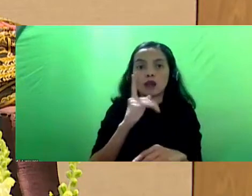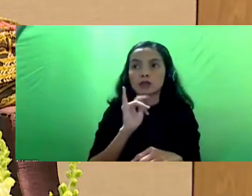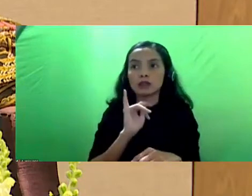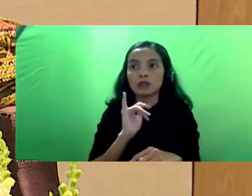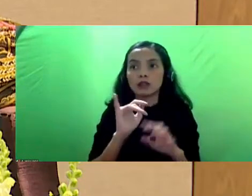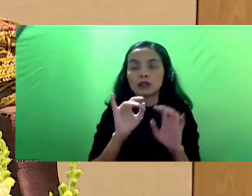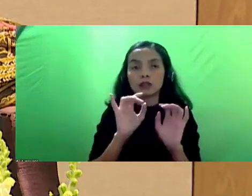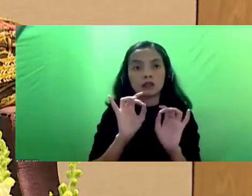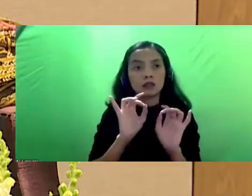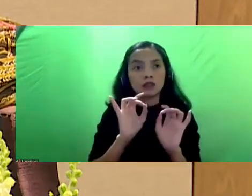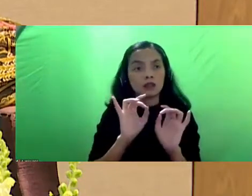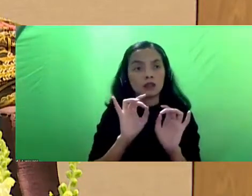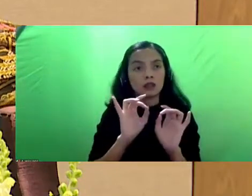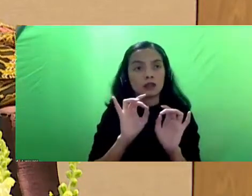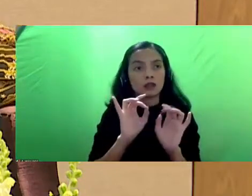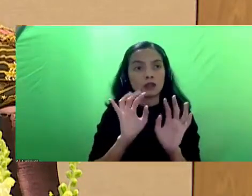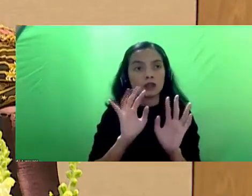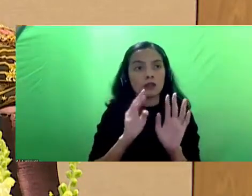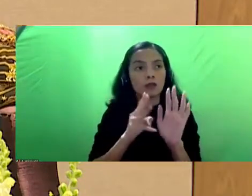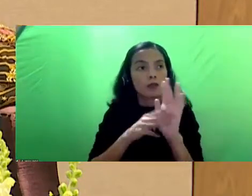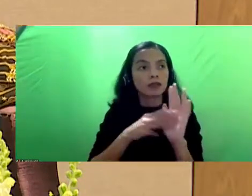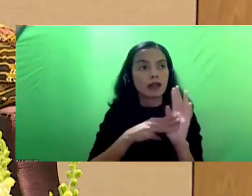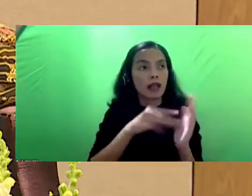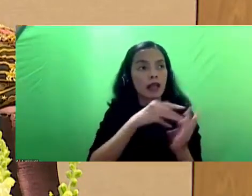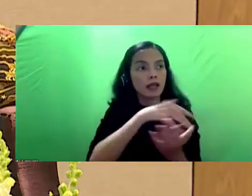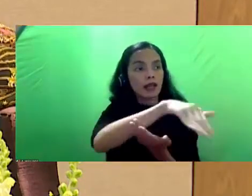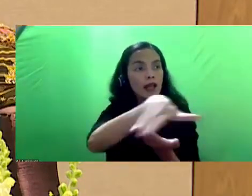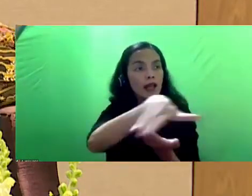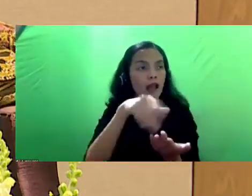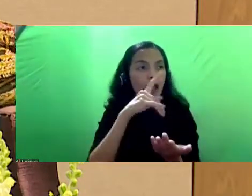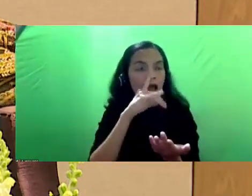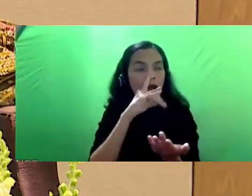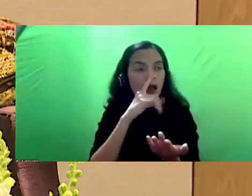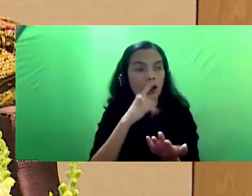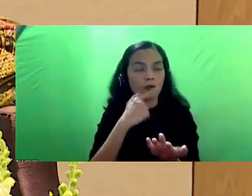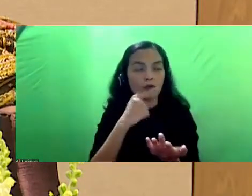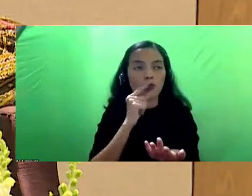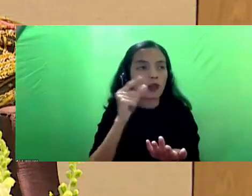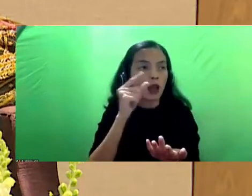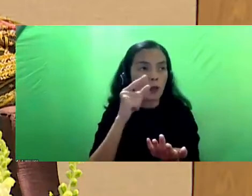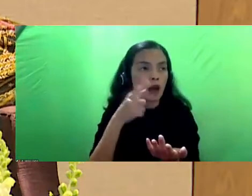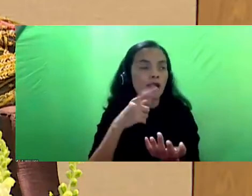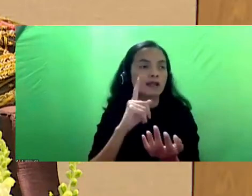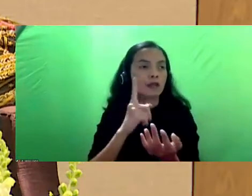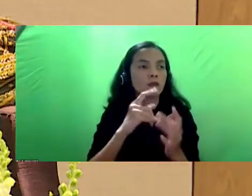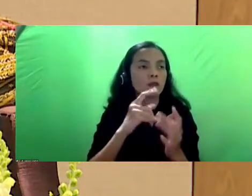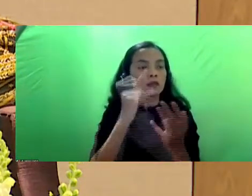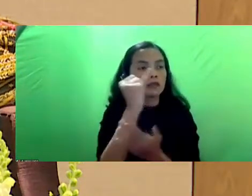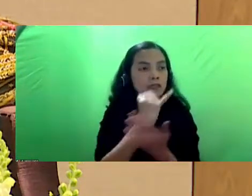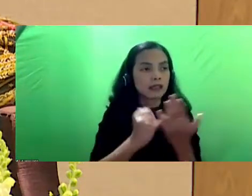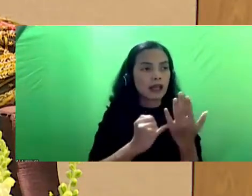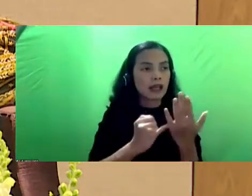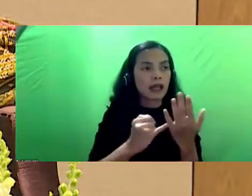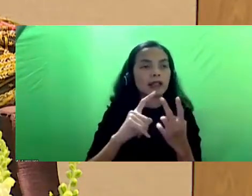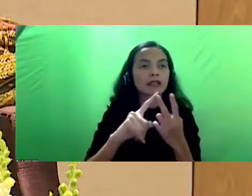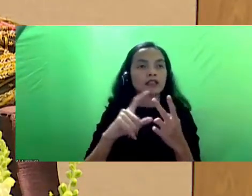main issues in the data, because the design, the mechanisms of the updating is not